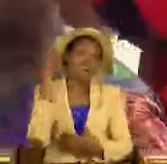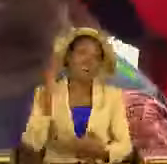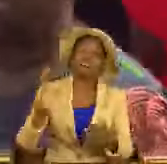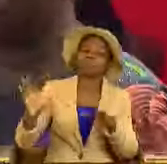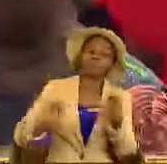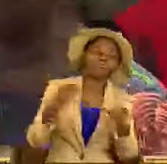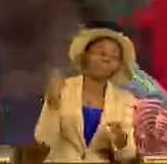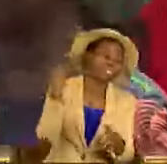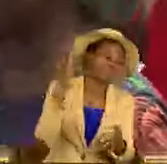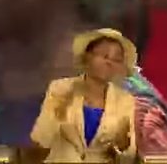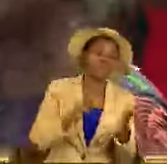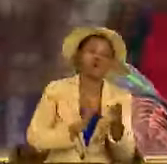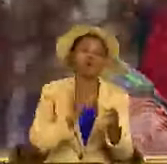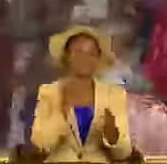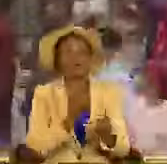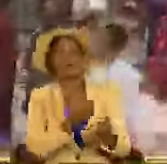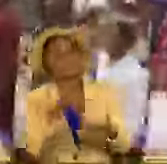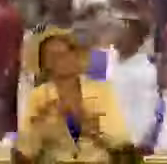hold